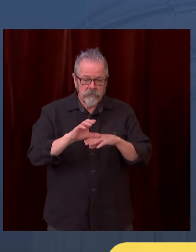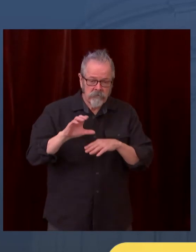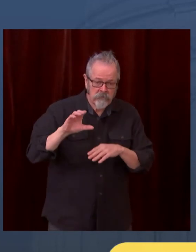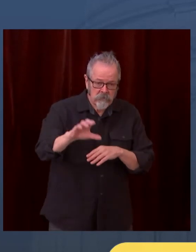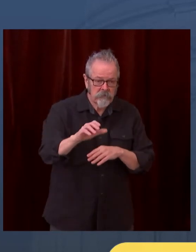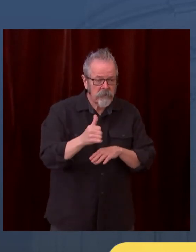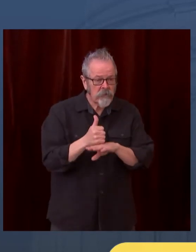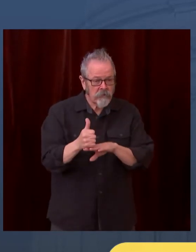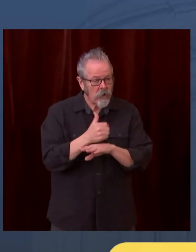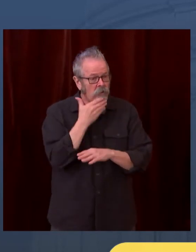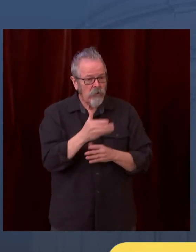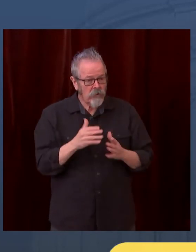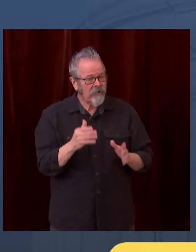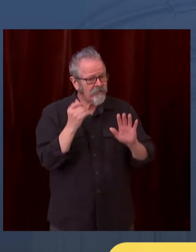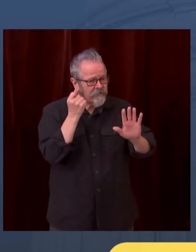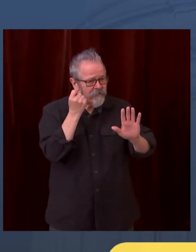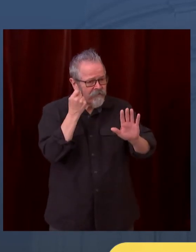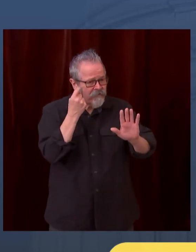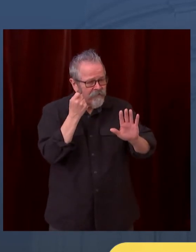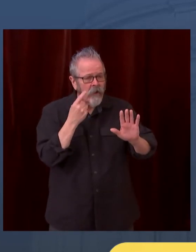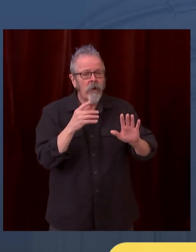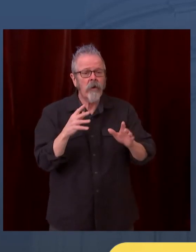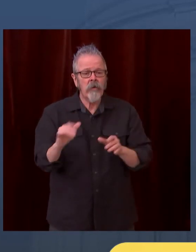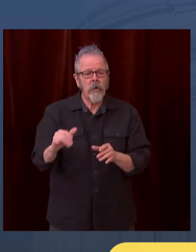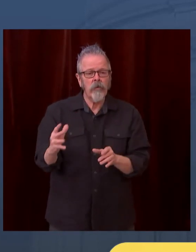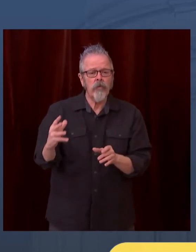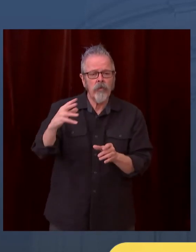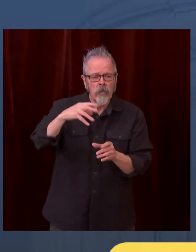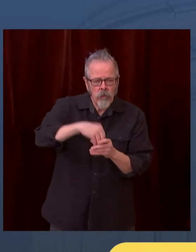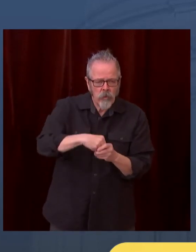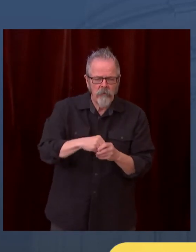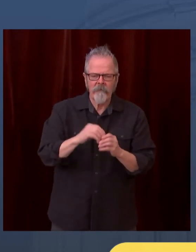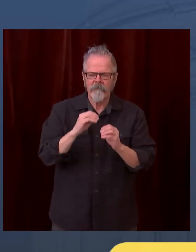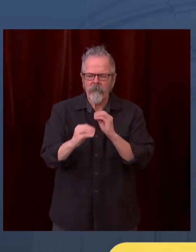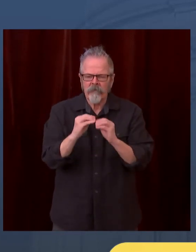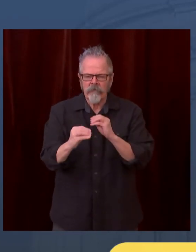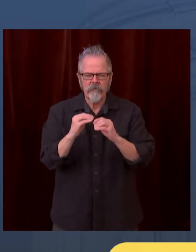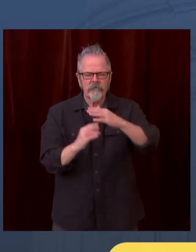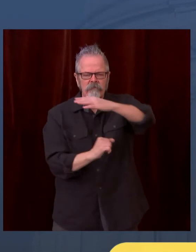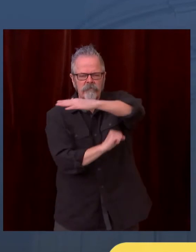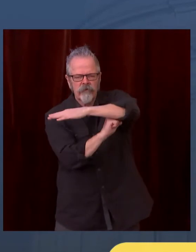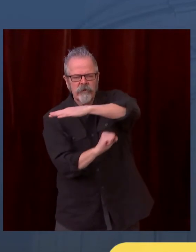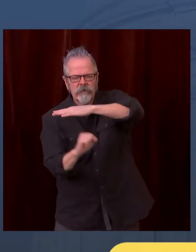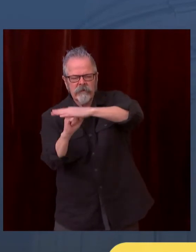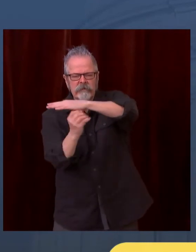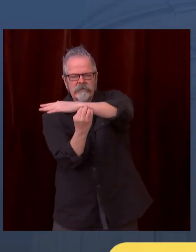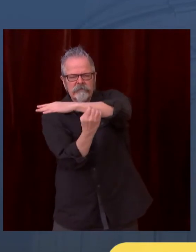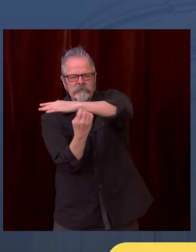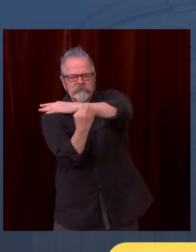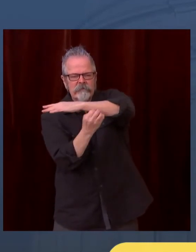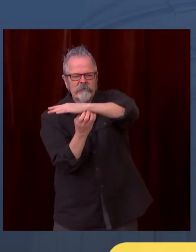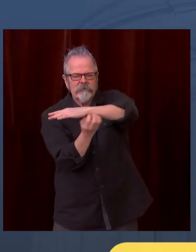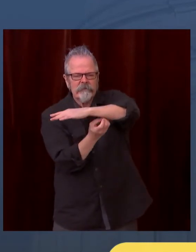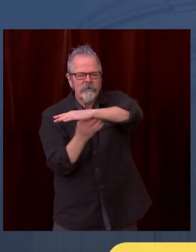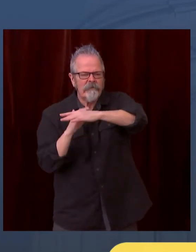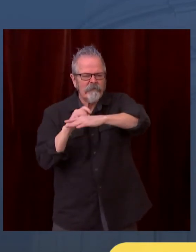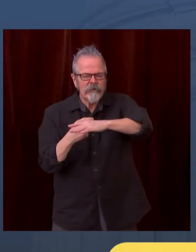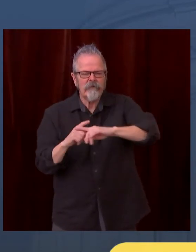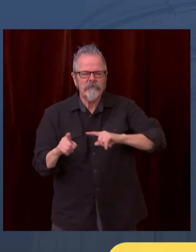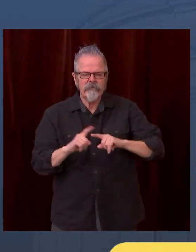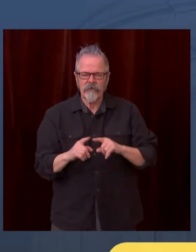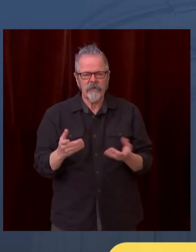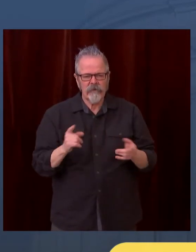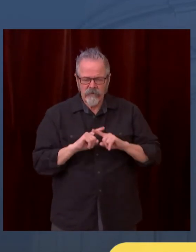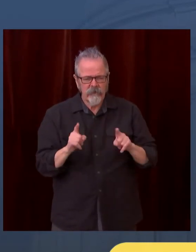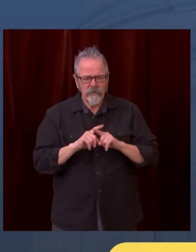including maintenance, new bridges, new sources of revenue for every kind of transportation, but it